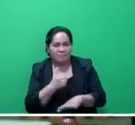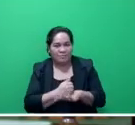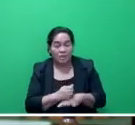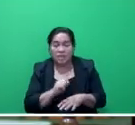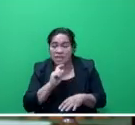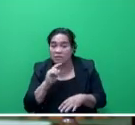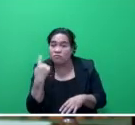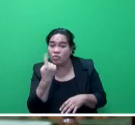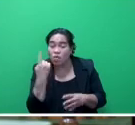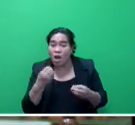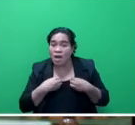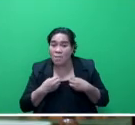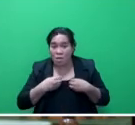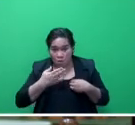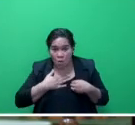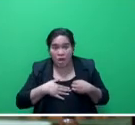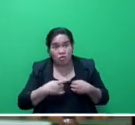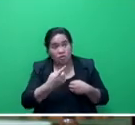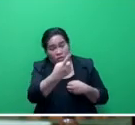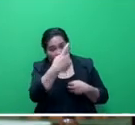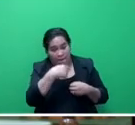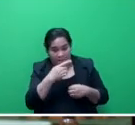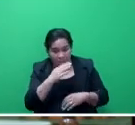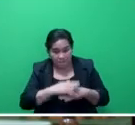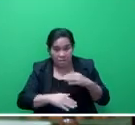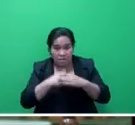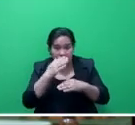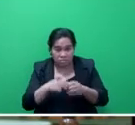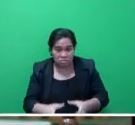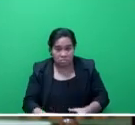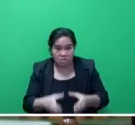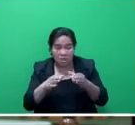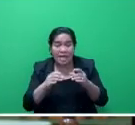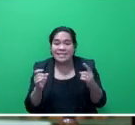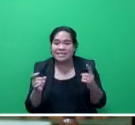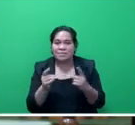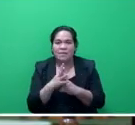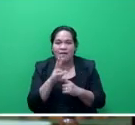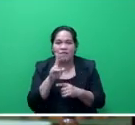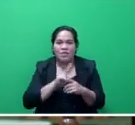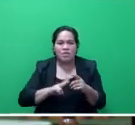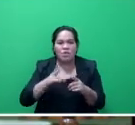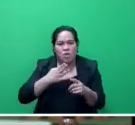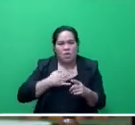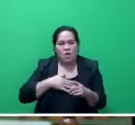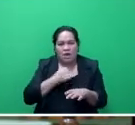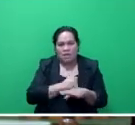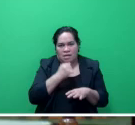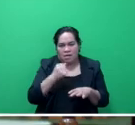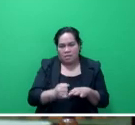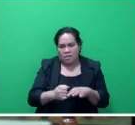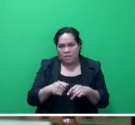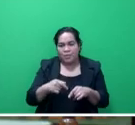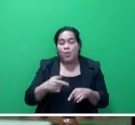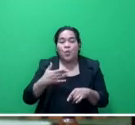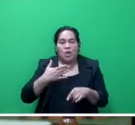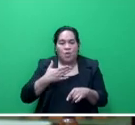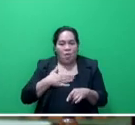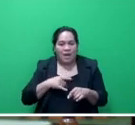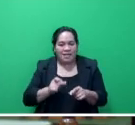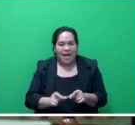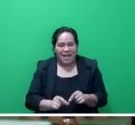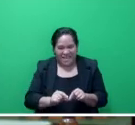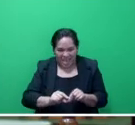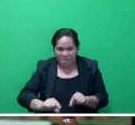network submarine cable, in particular if we're going to invest in the BPO sector. There is, as I said, Mr. Speaker, sir, an existing cable in space.